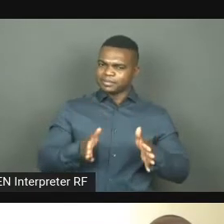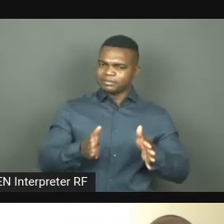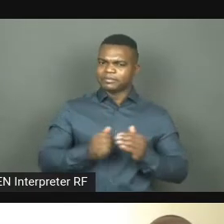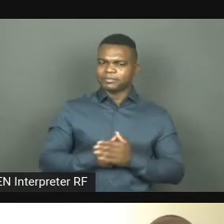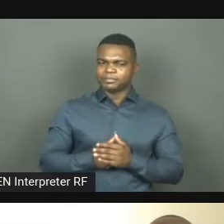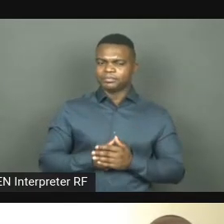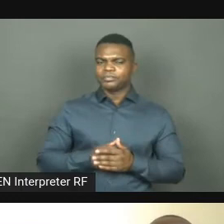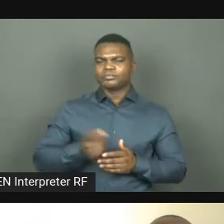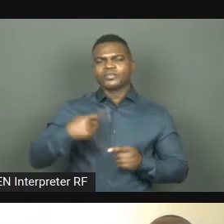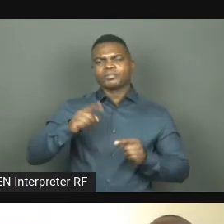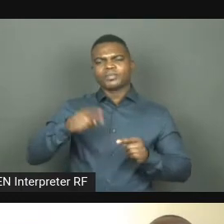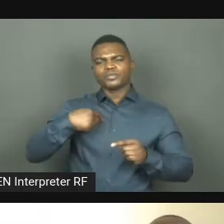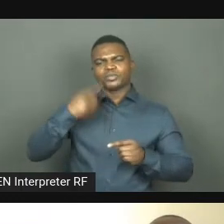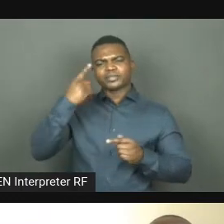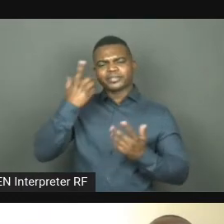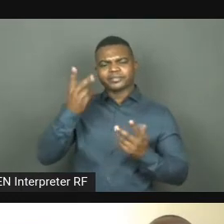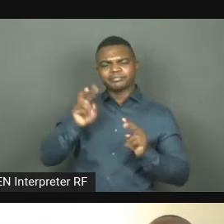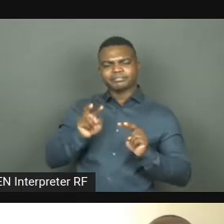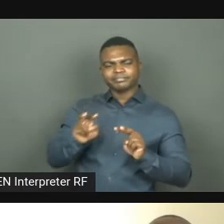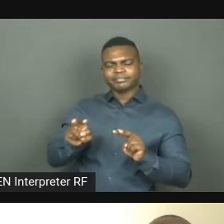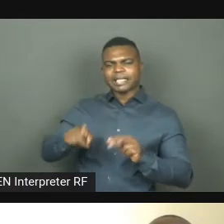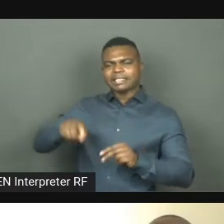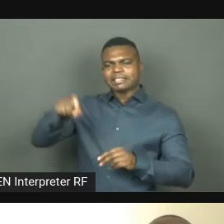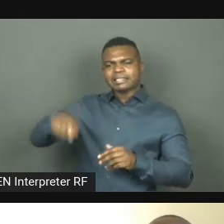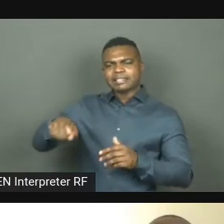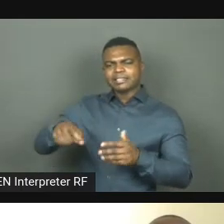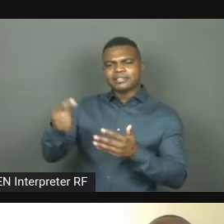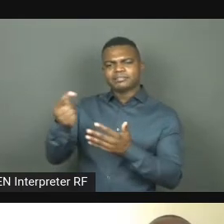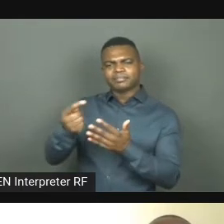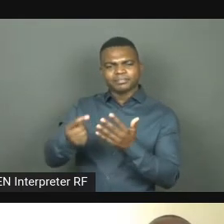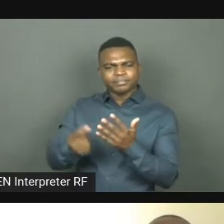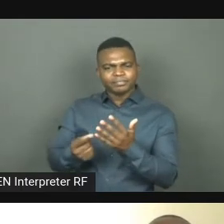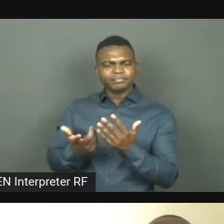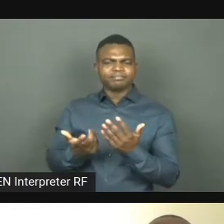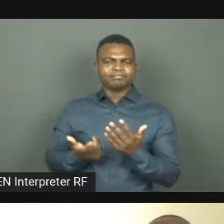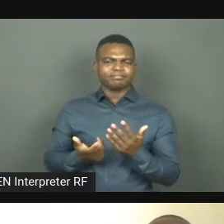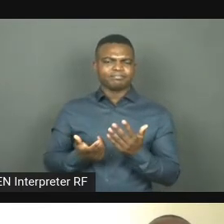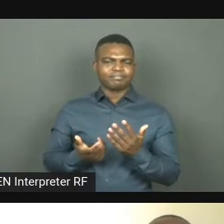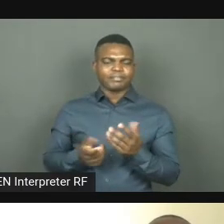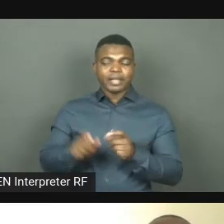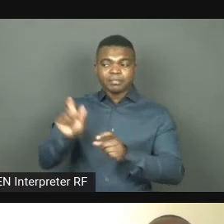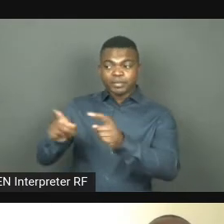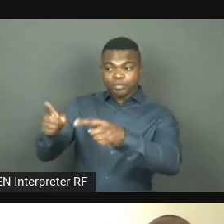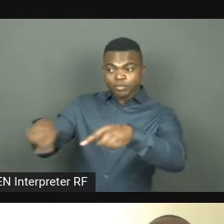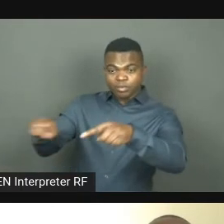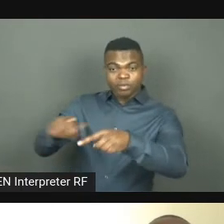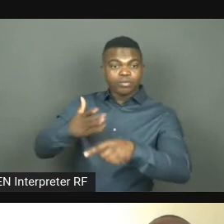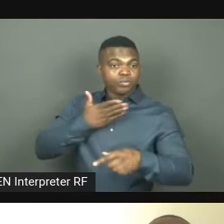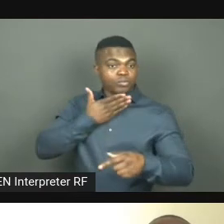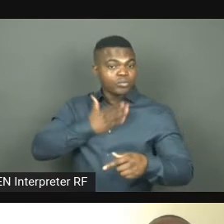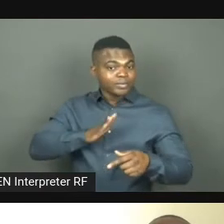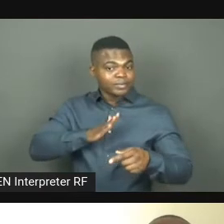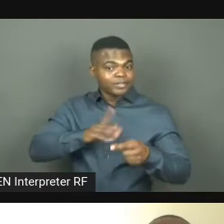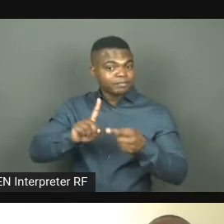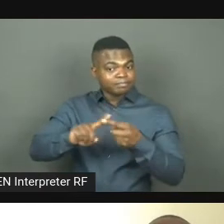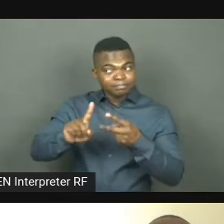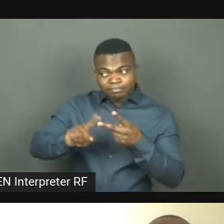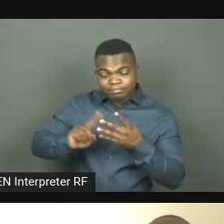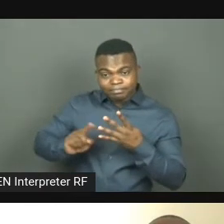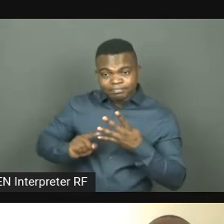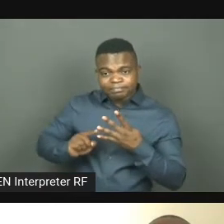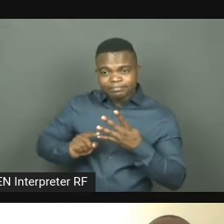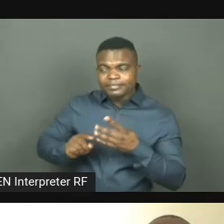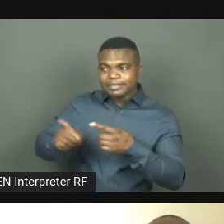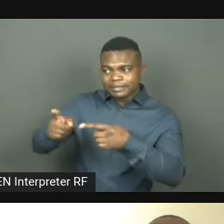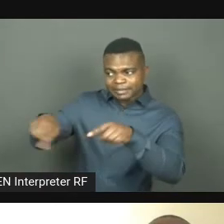Emily. Yeah, I mean, picking up on that idea of a journey and a process. I